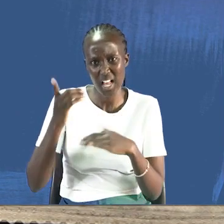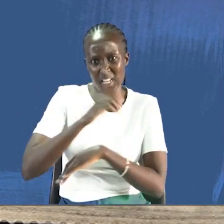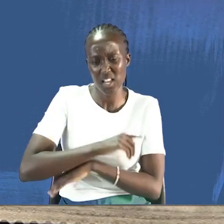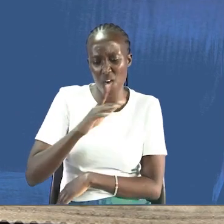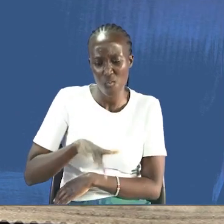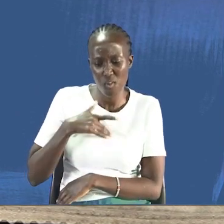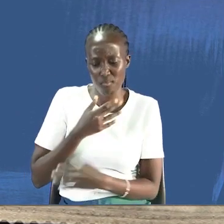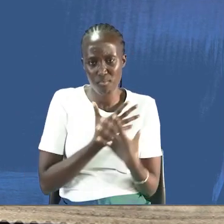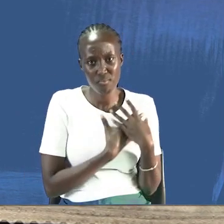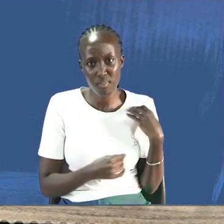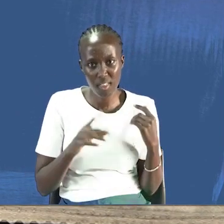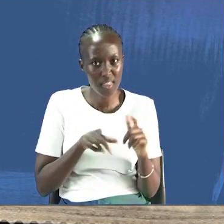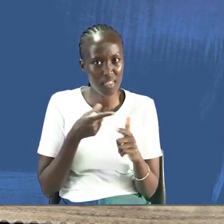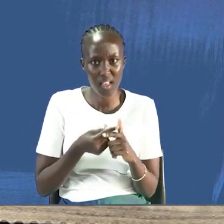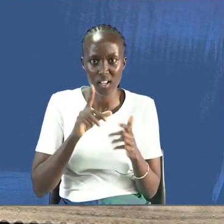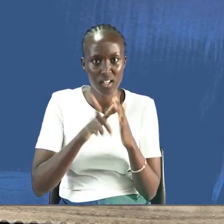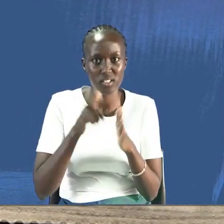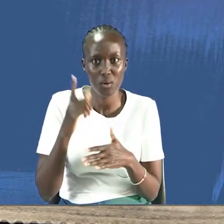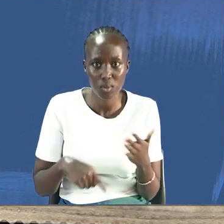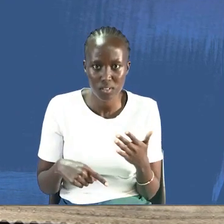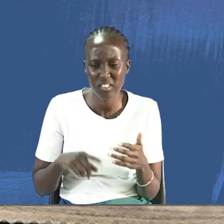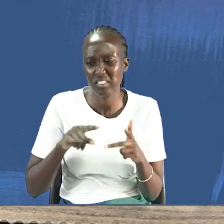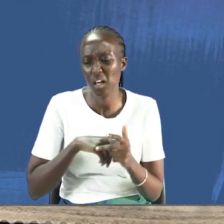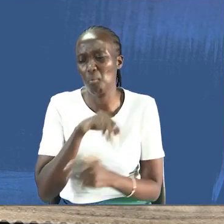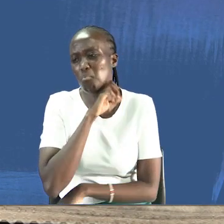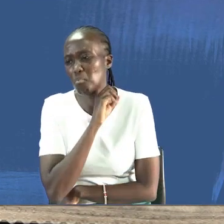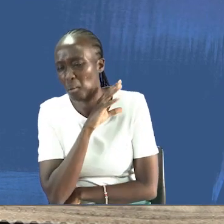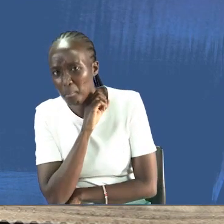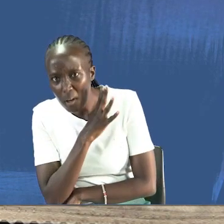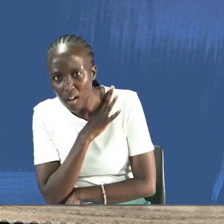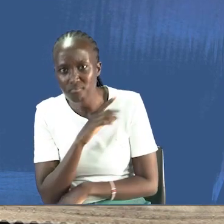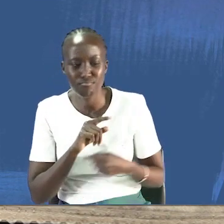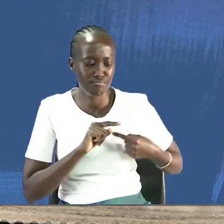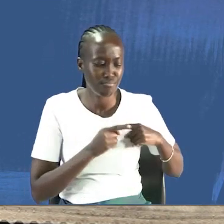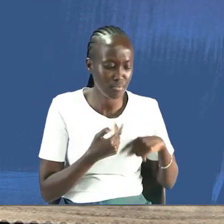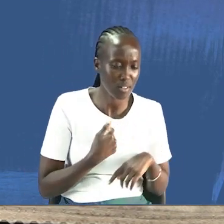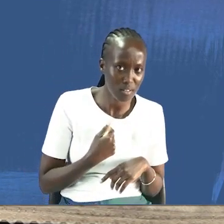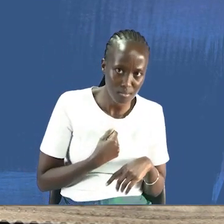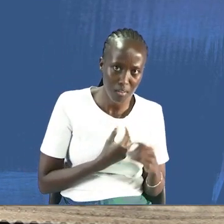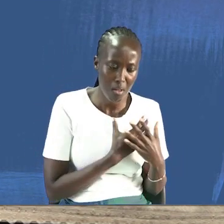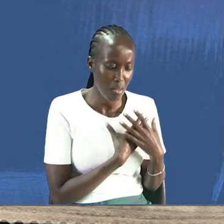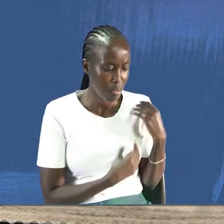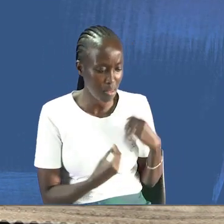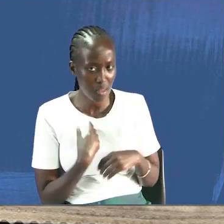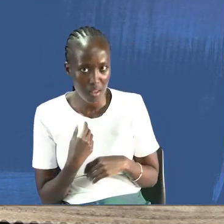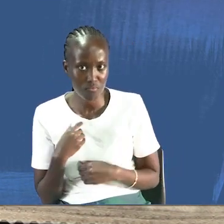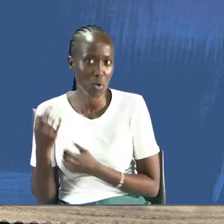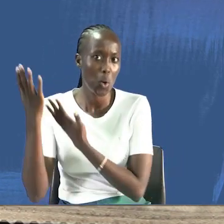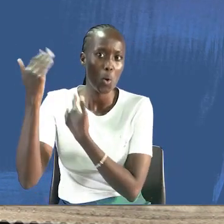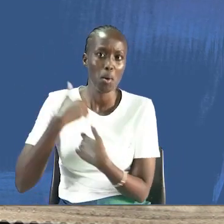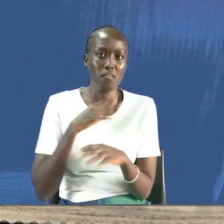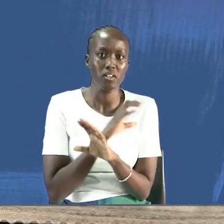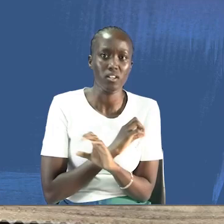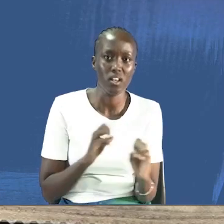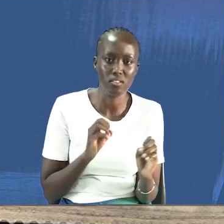that, the next thing that happens is that they will be complaining, they will be hurting, they will be discouraged, they will be hopeless, they will be